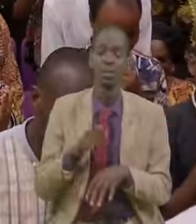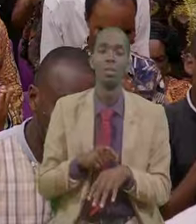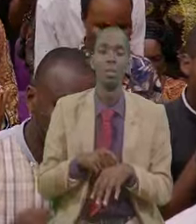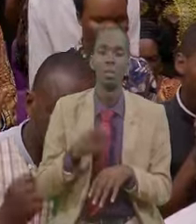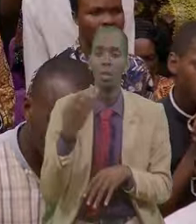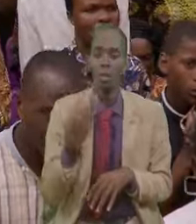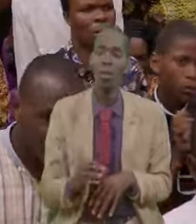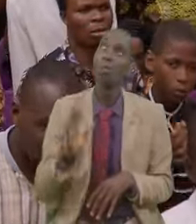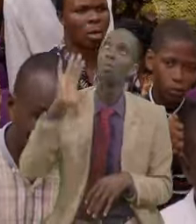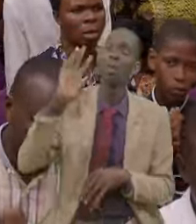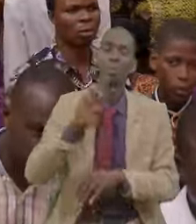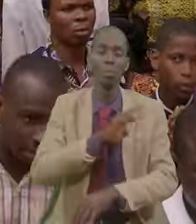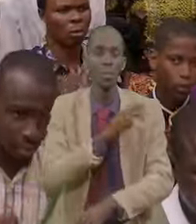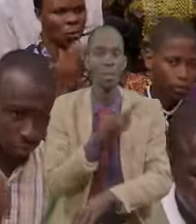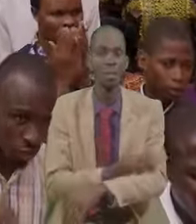of his might.